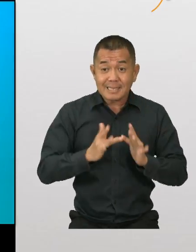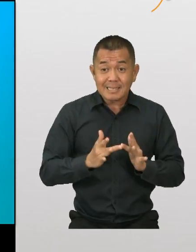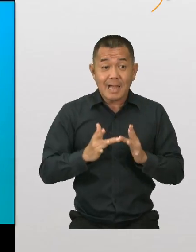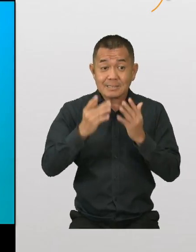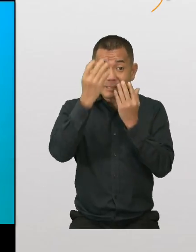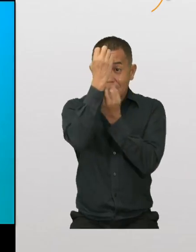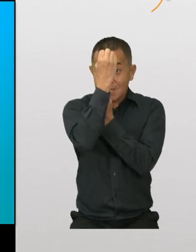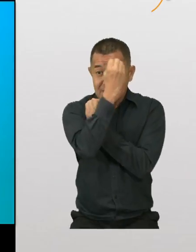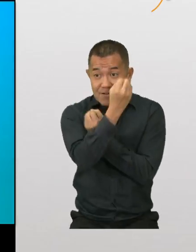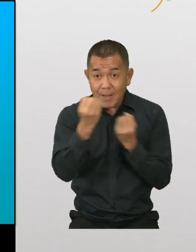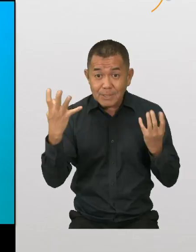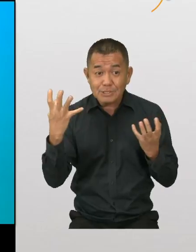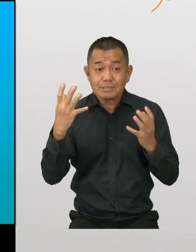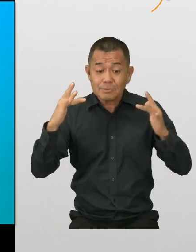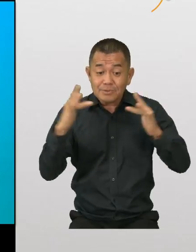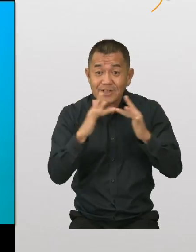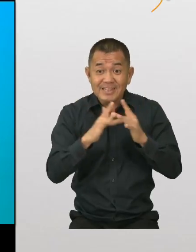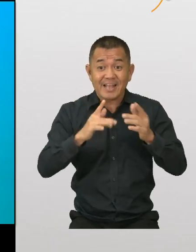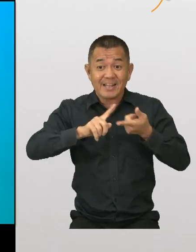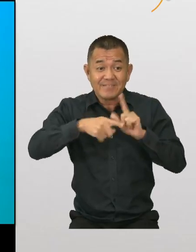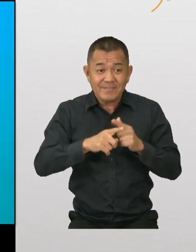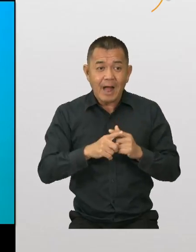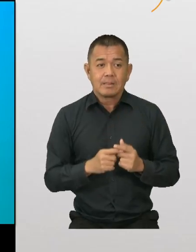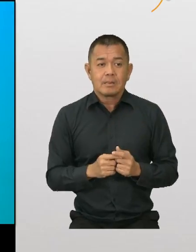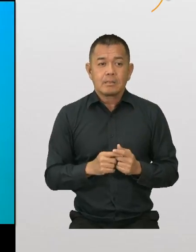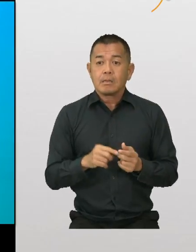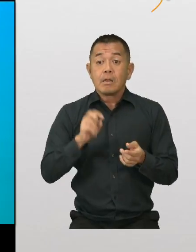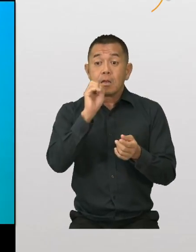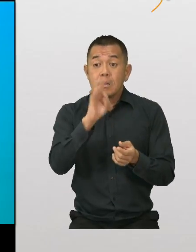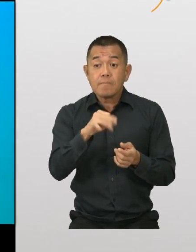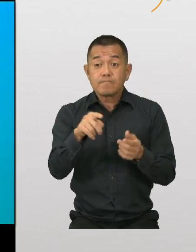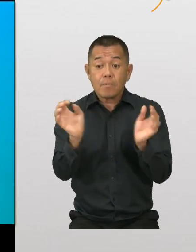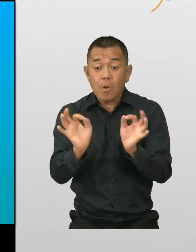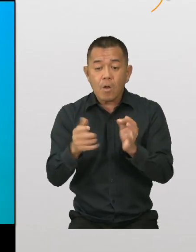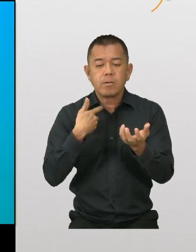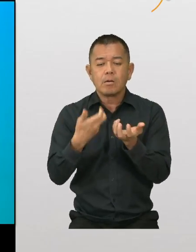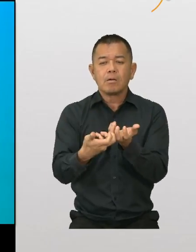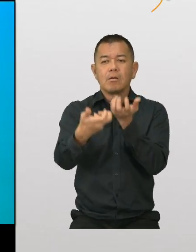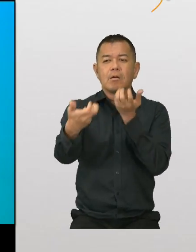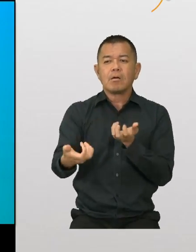from the world without them, and our lives would become so-called unbearable.